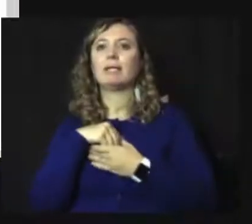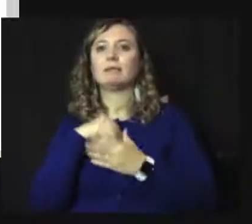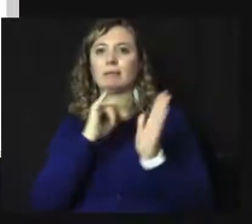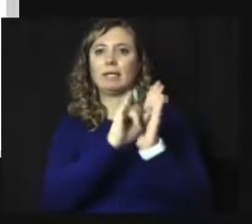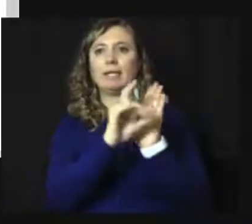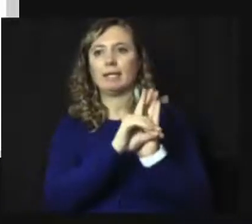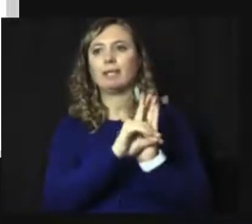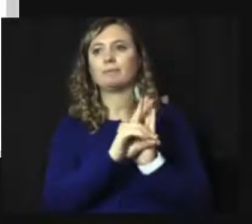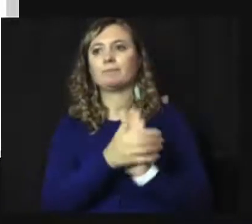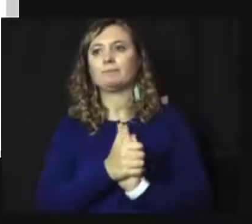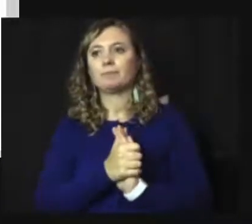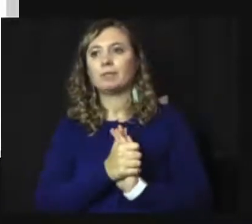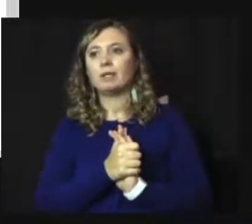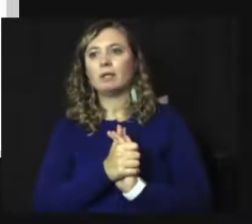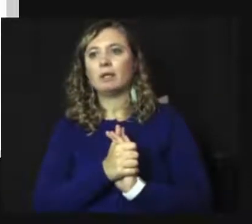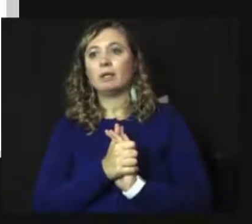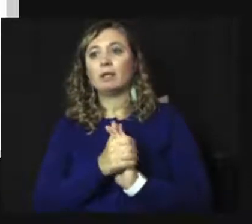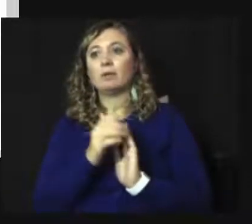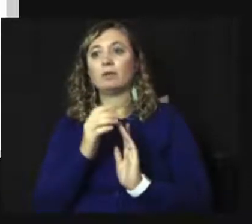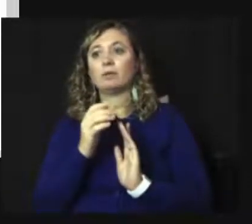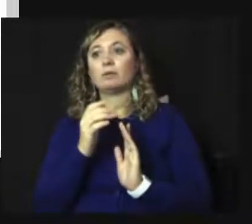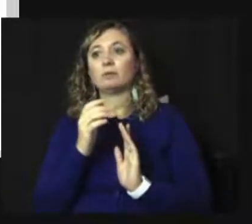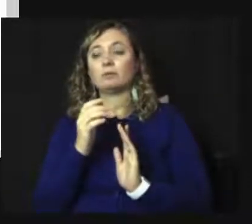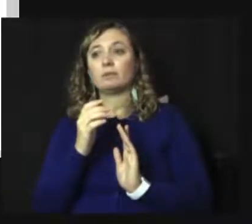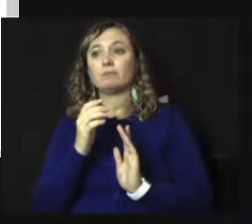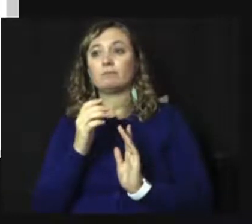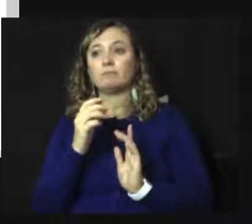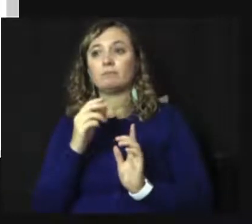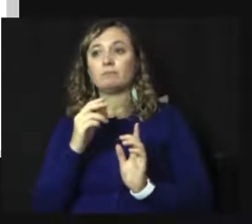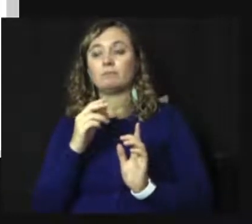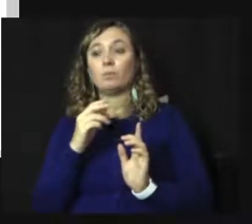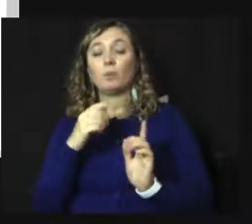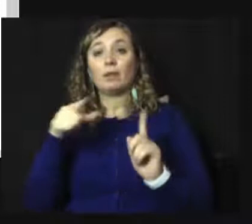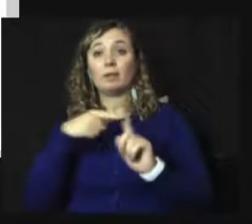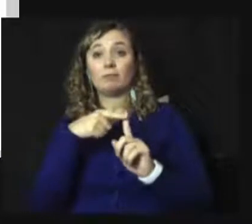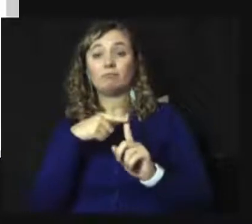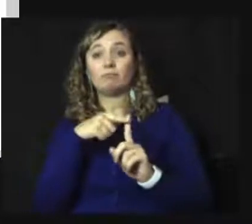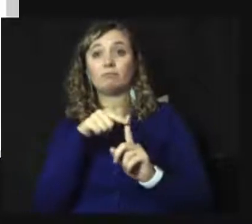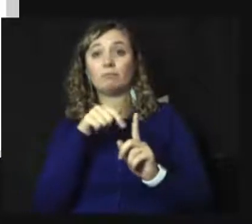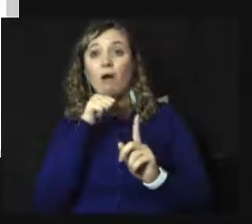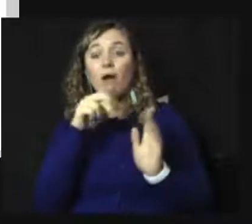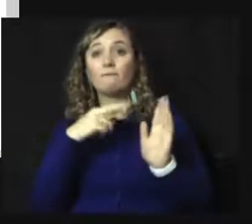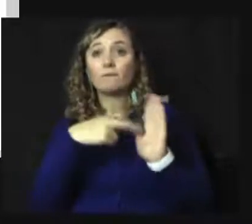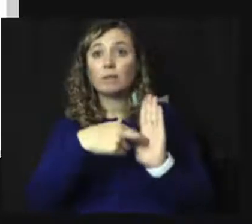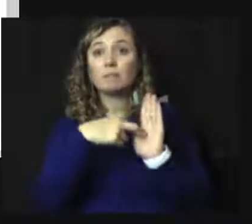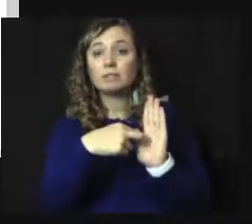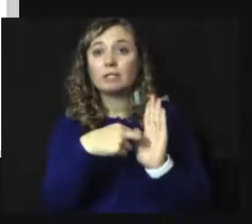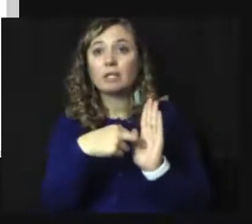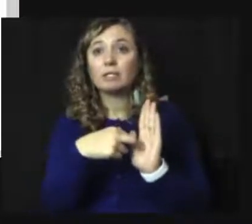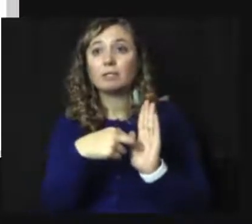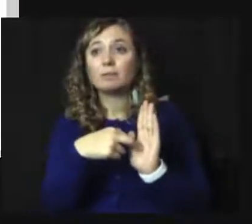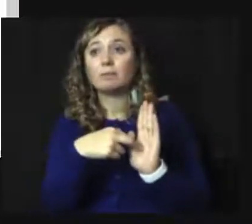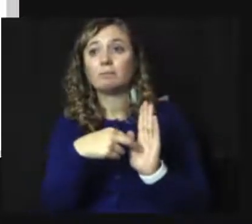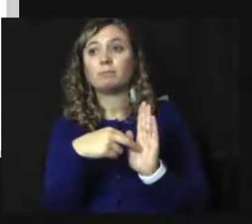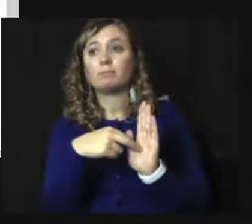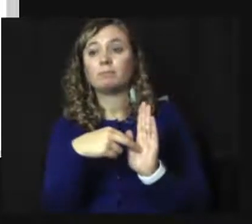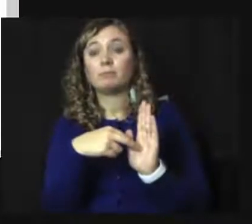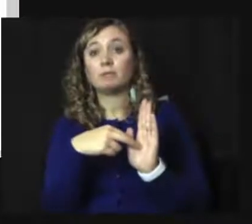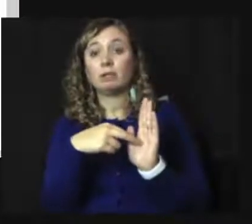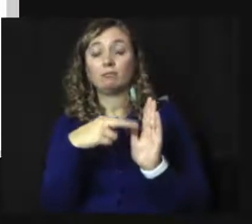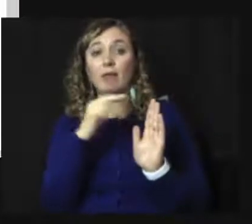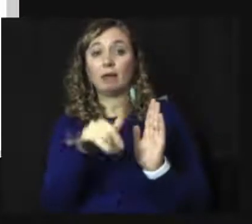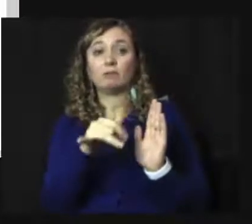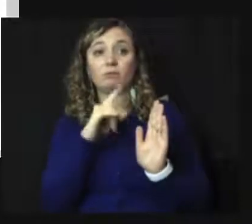others around us view and esteem our place in society. When there is lack of representation or improper representation, it directly feeds into